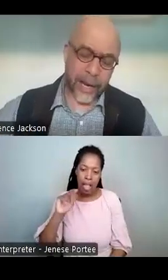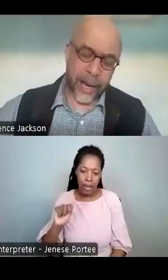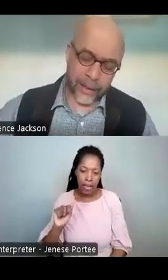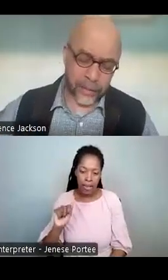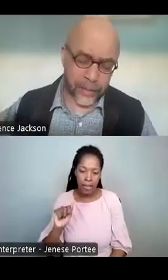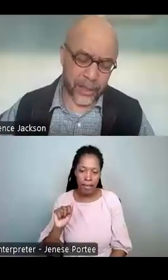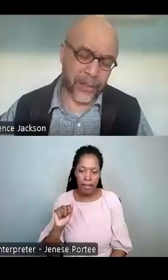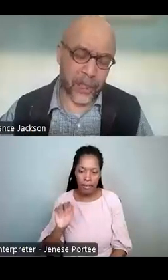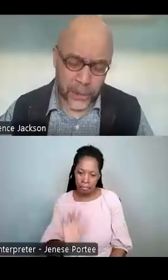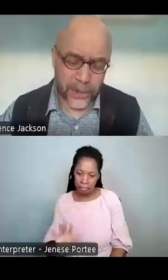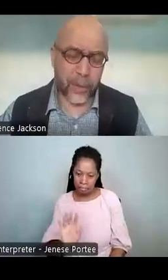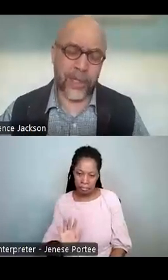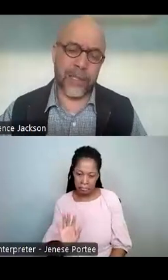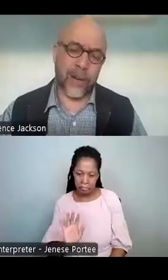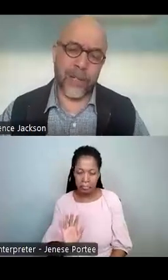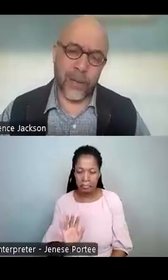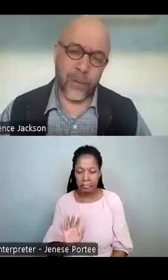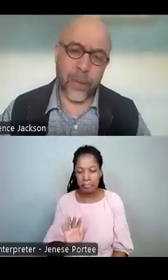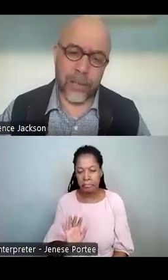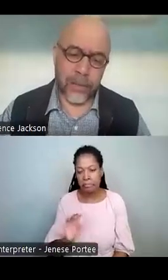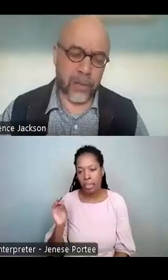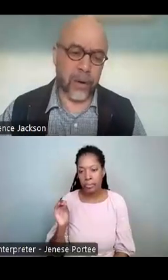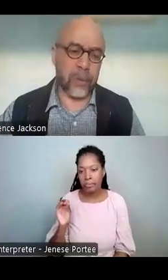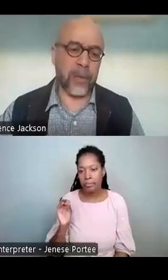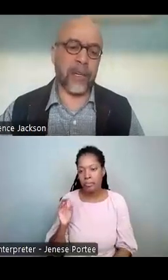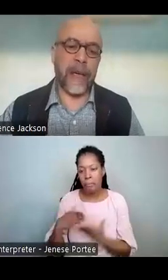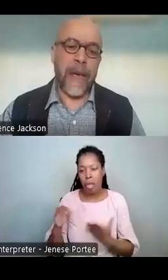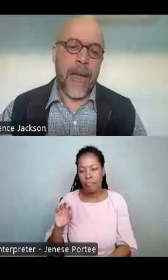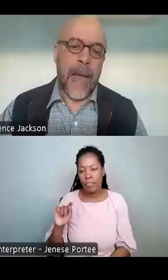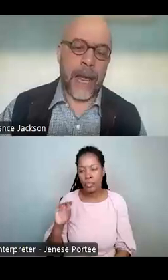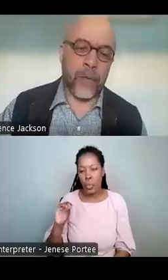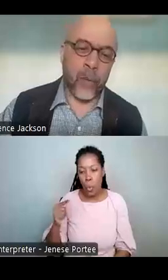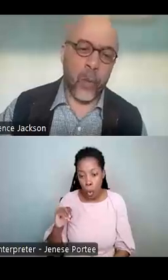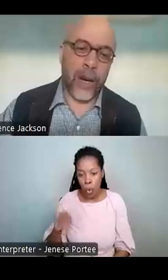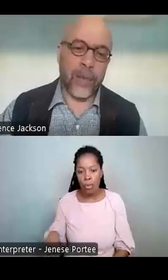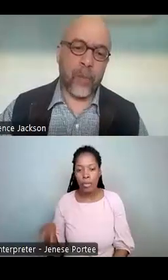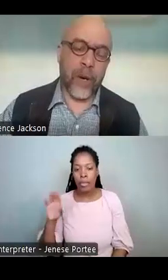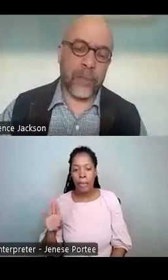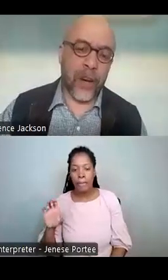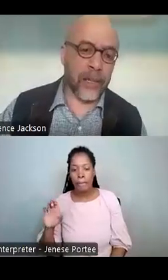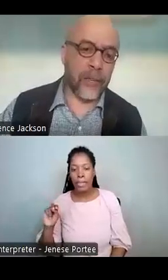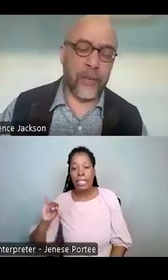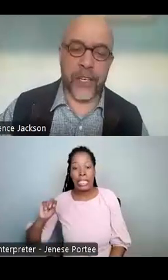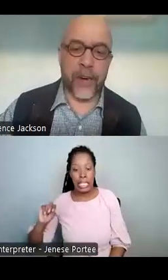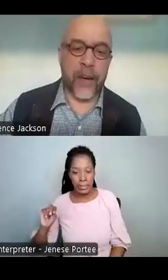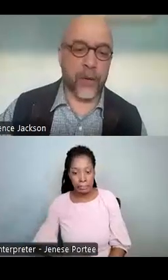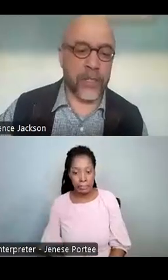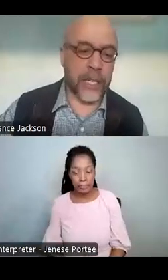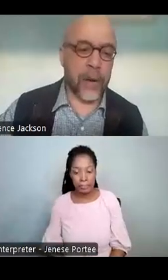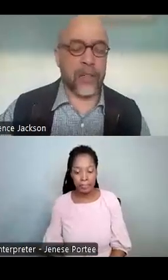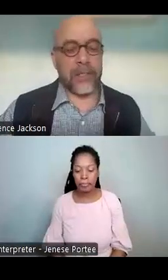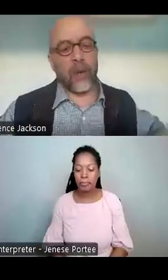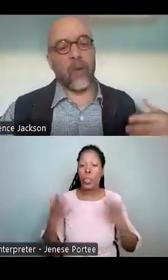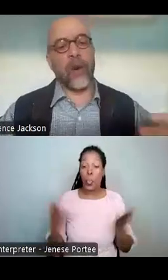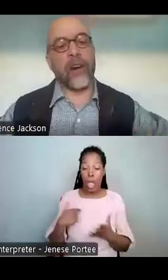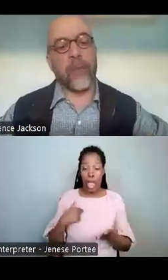modern day Ghana and in some ways also parts of Togo and Benin. And what I'm trying to figure out or to think